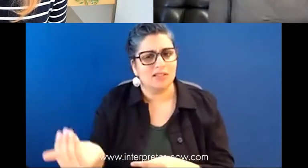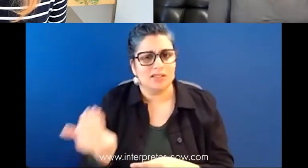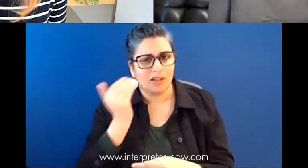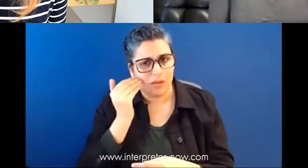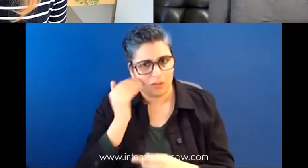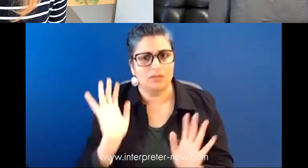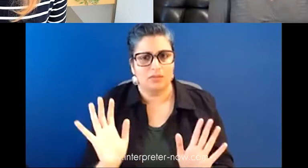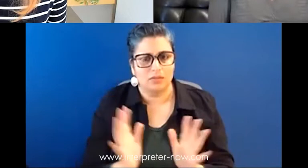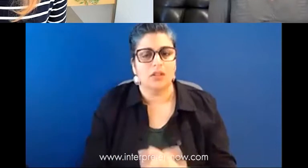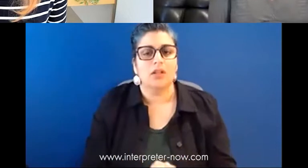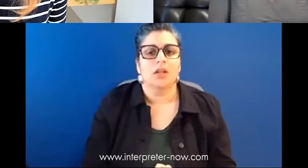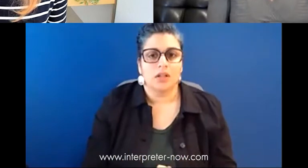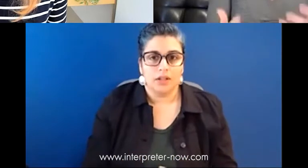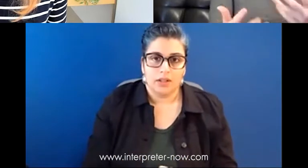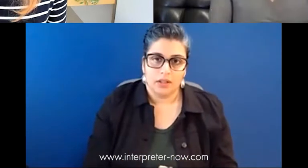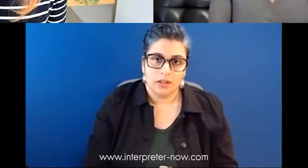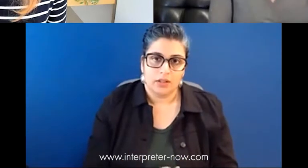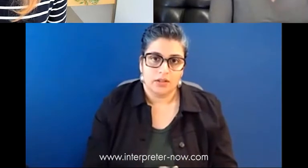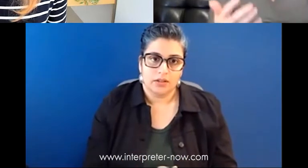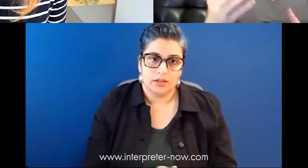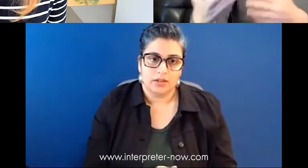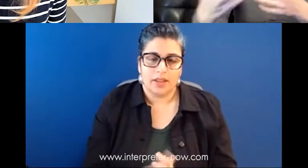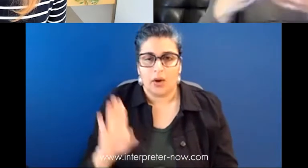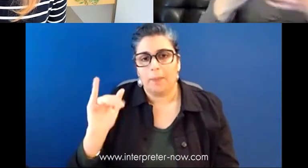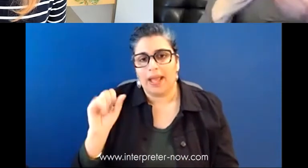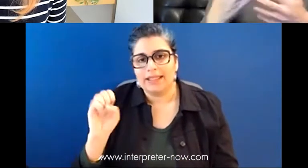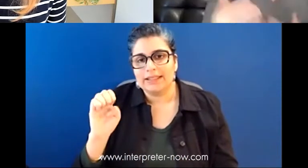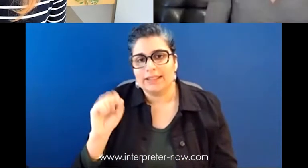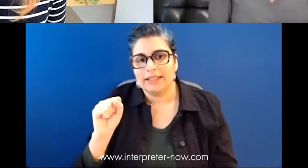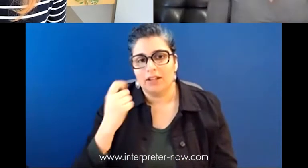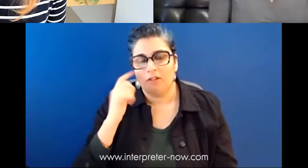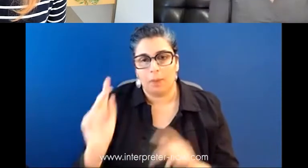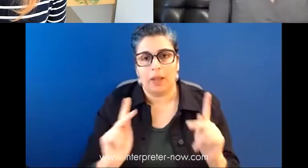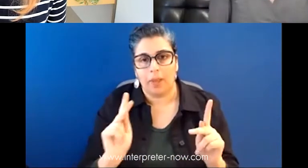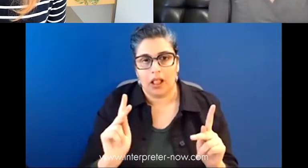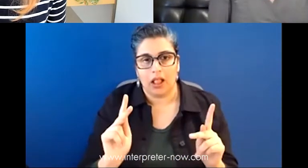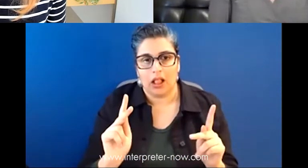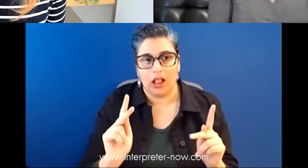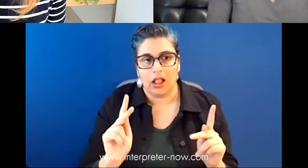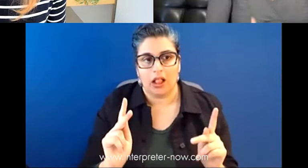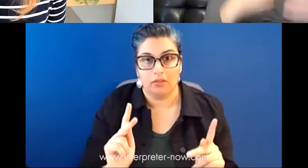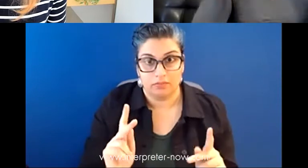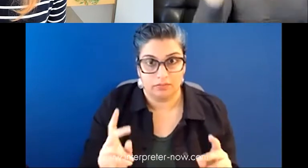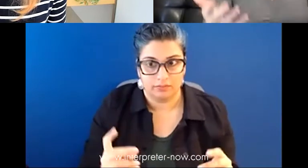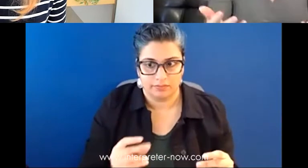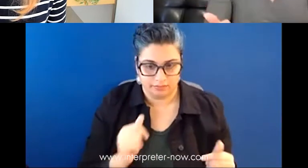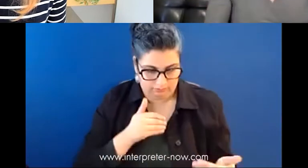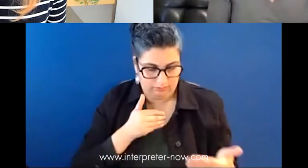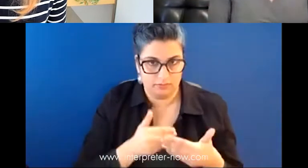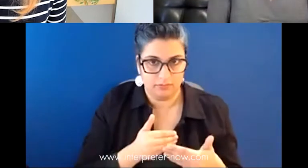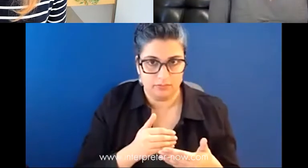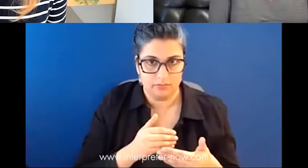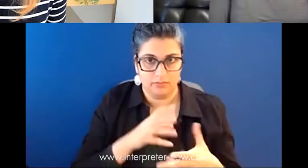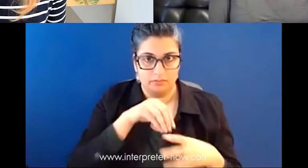there are these biases, so that people that are more immediate parts of your lives come more readily